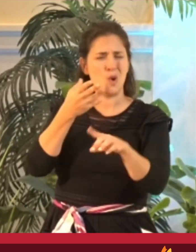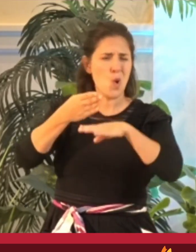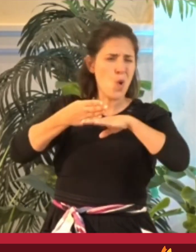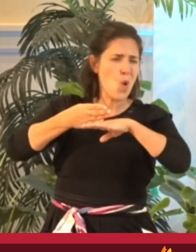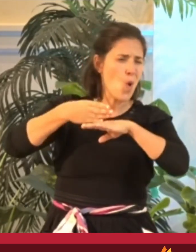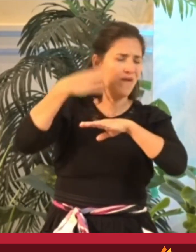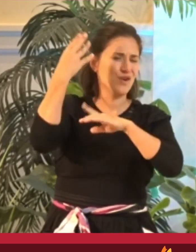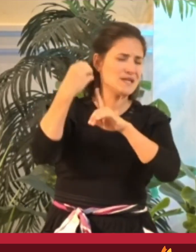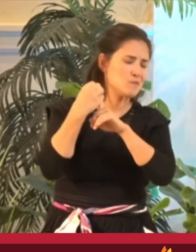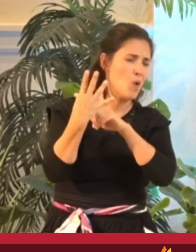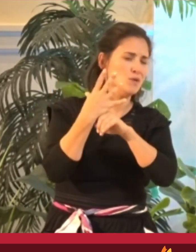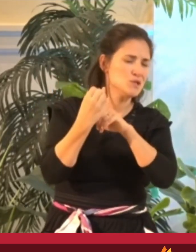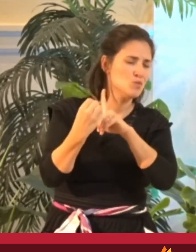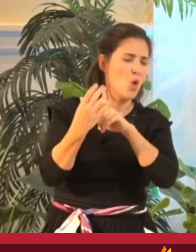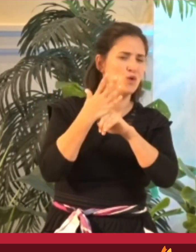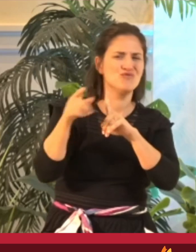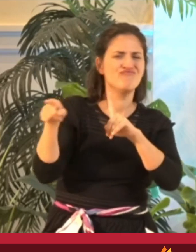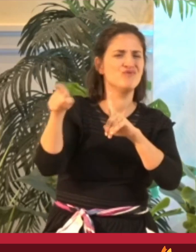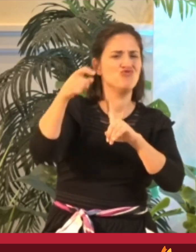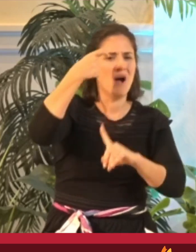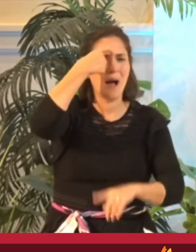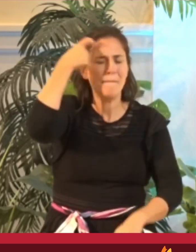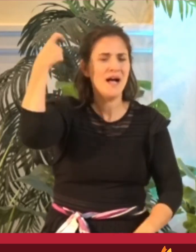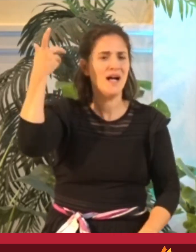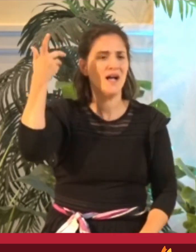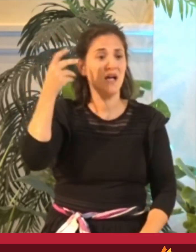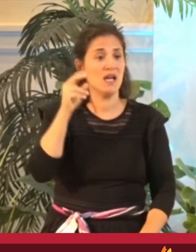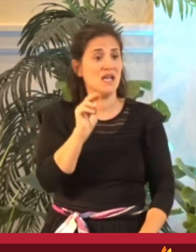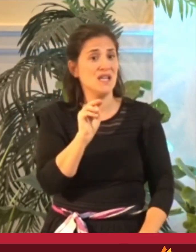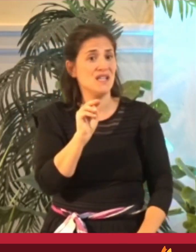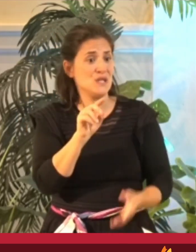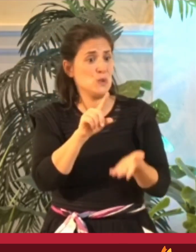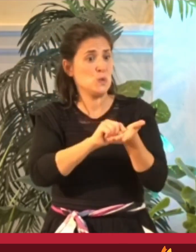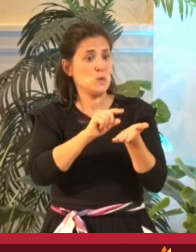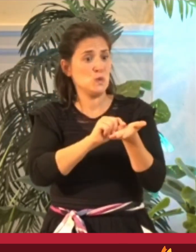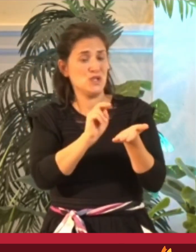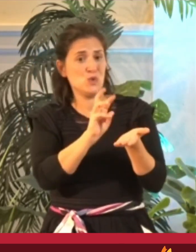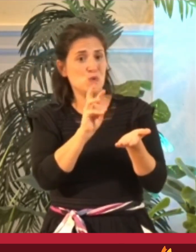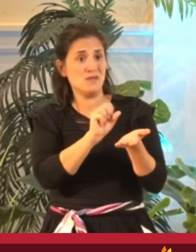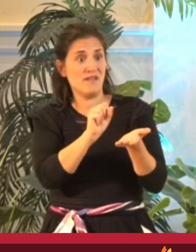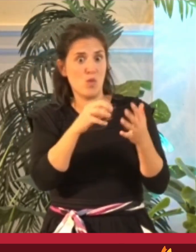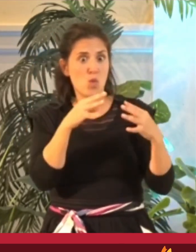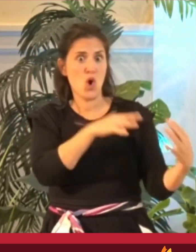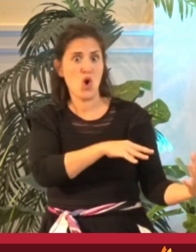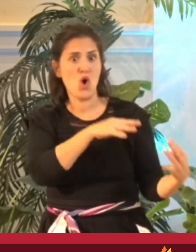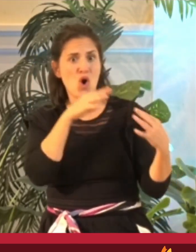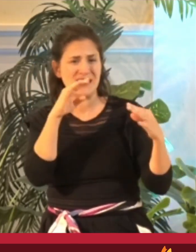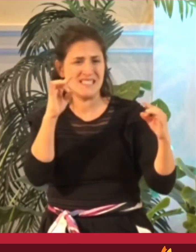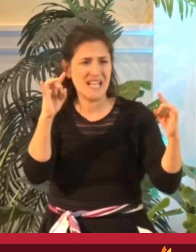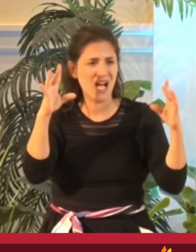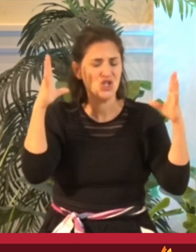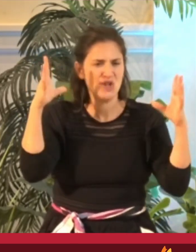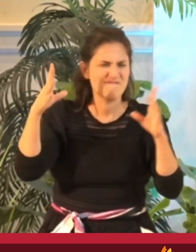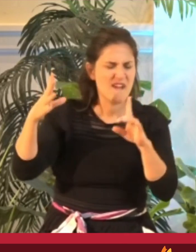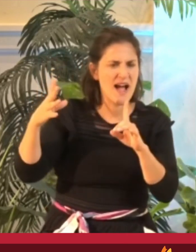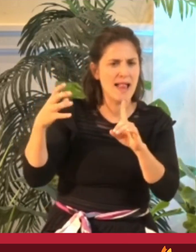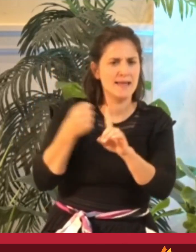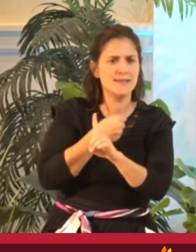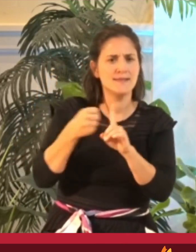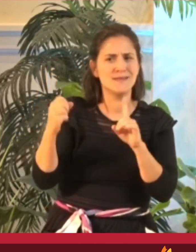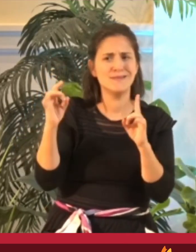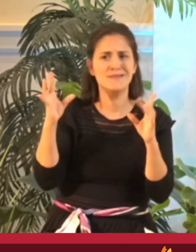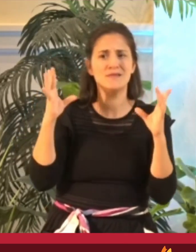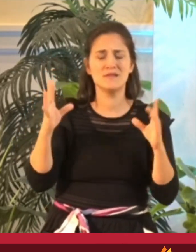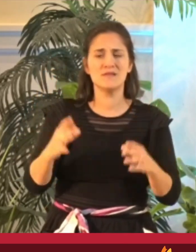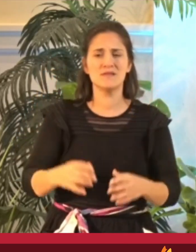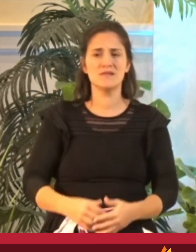With non-stop news of wars, disasters, and violence, along with the political stress and personal